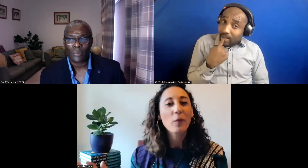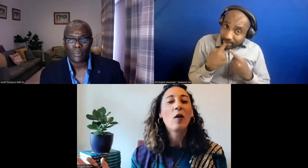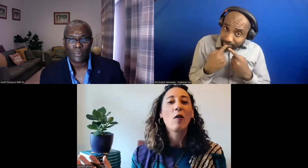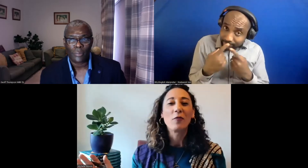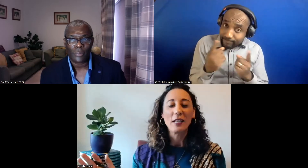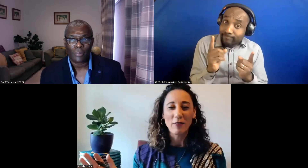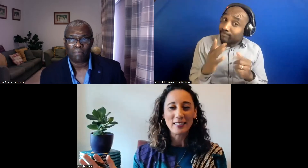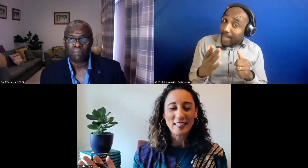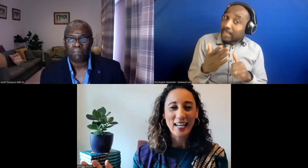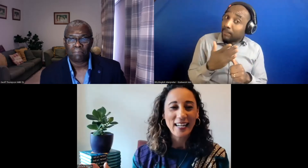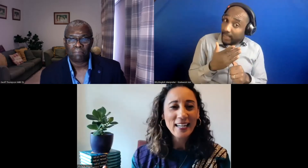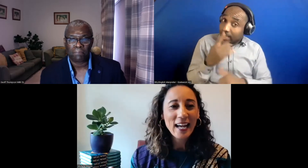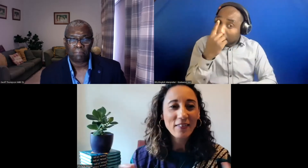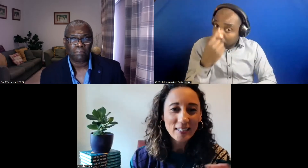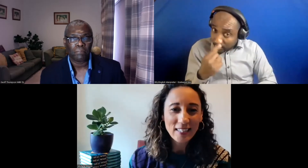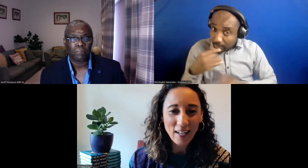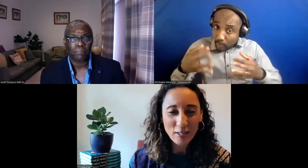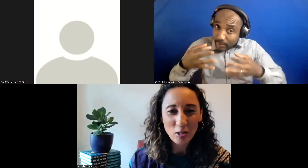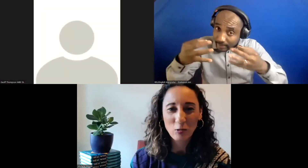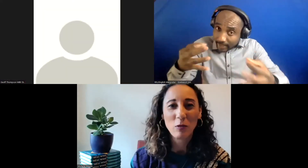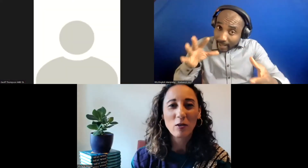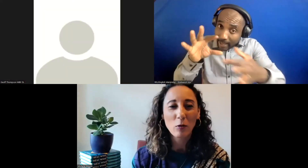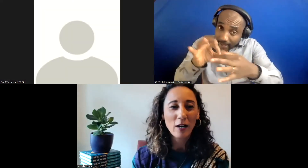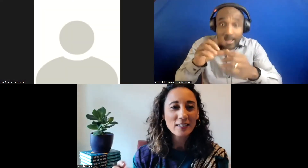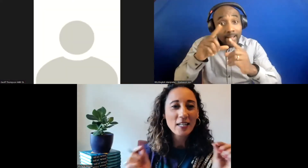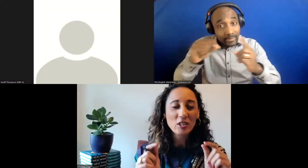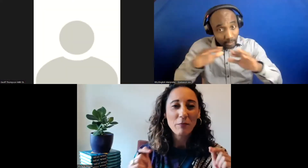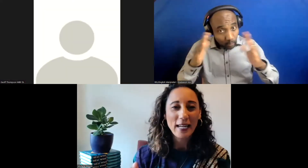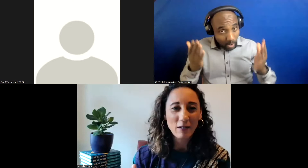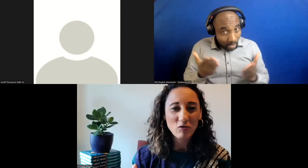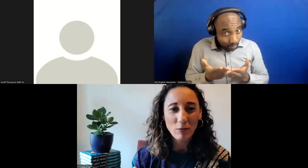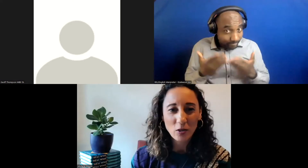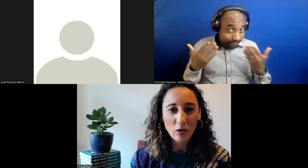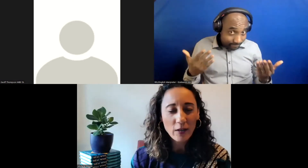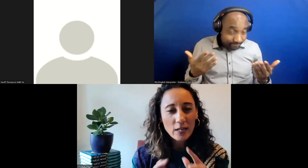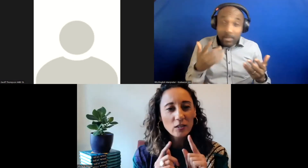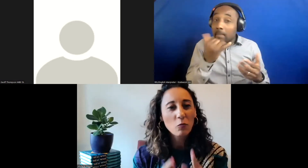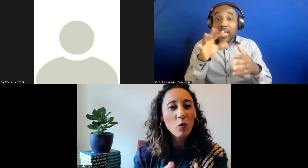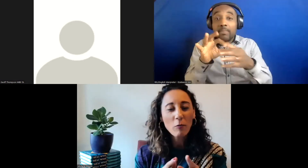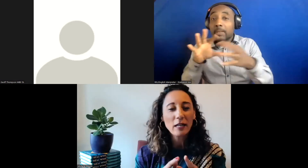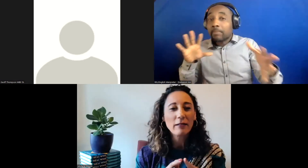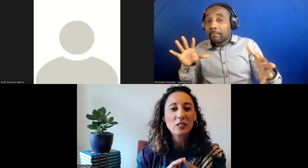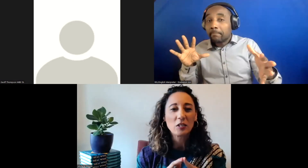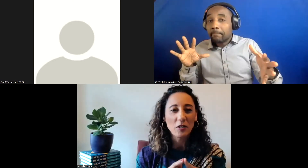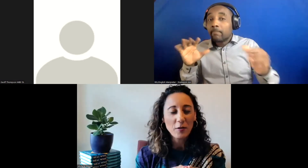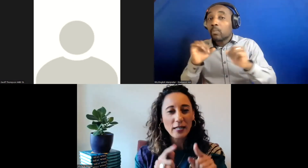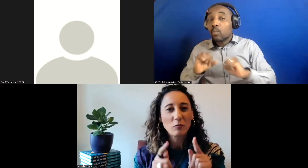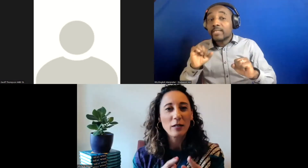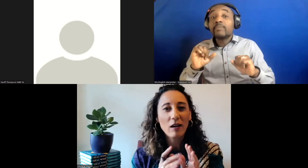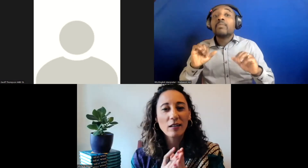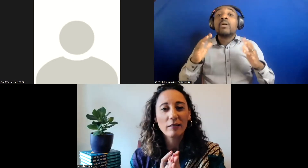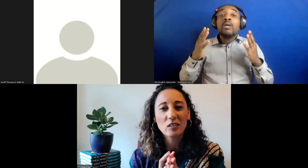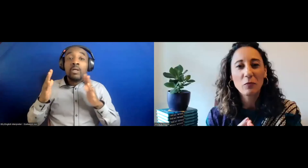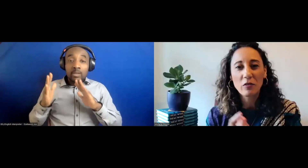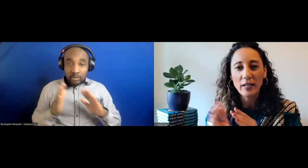top of the event today. This is how the digital world works. She may have dropped off. So what we're going to do is we